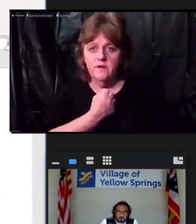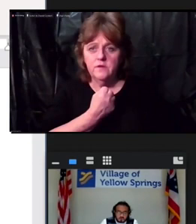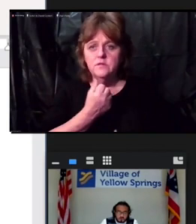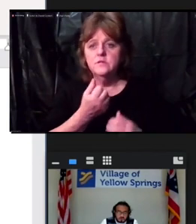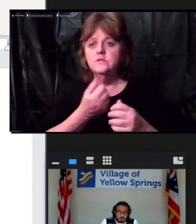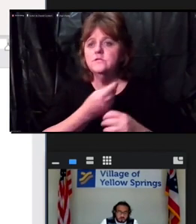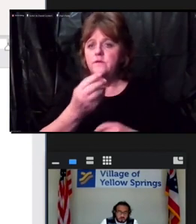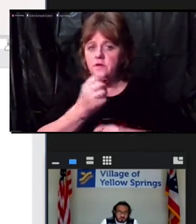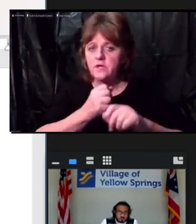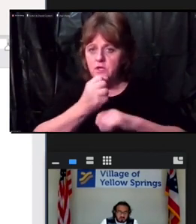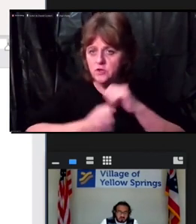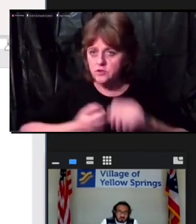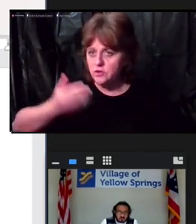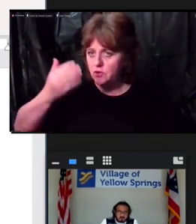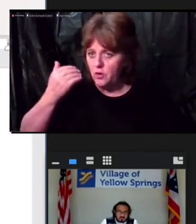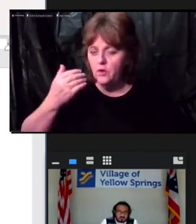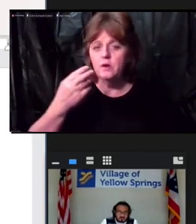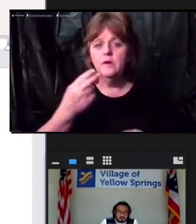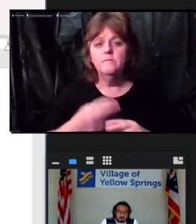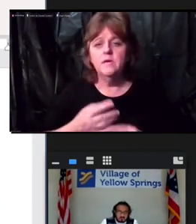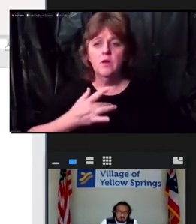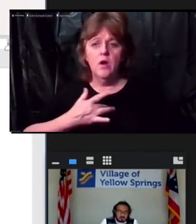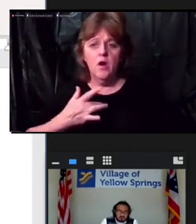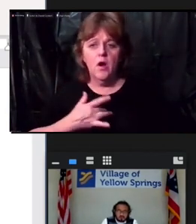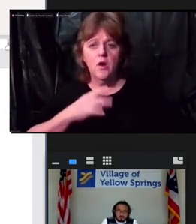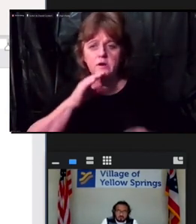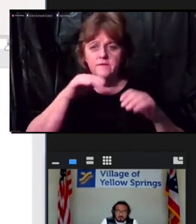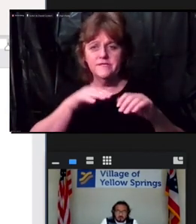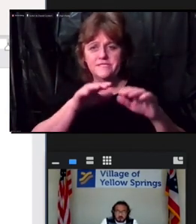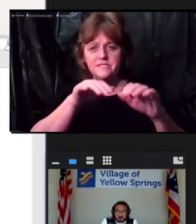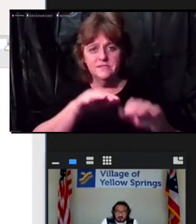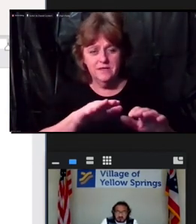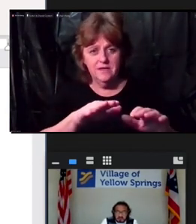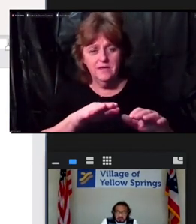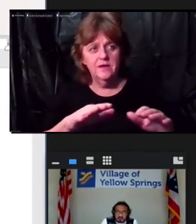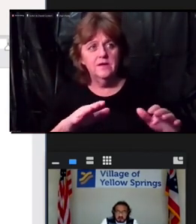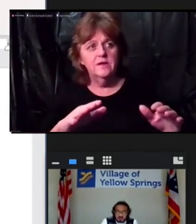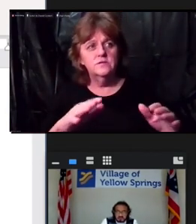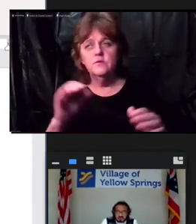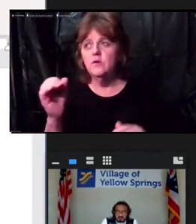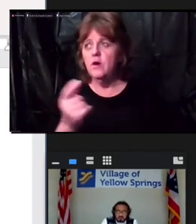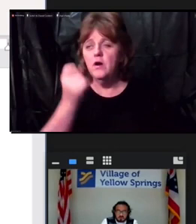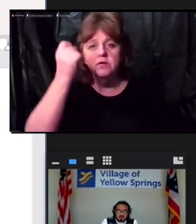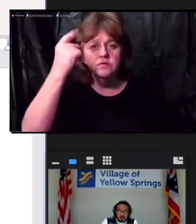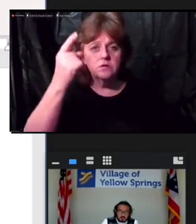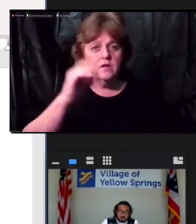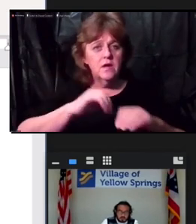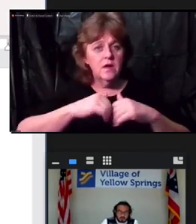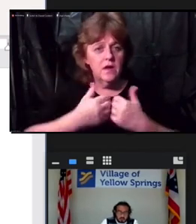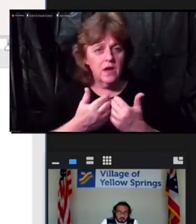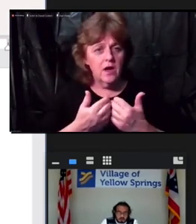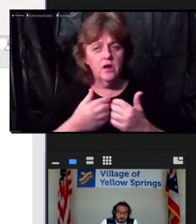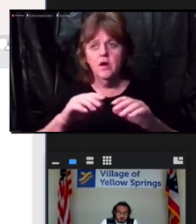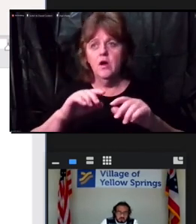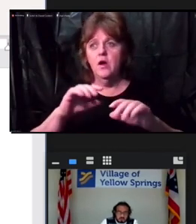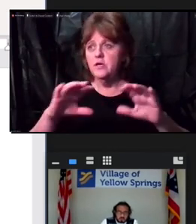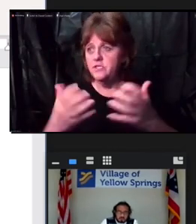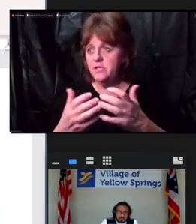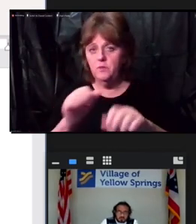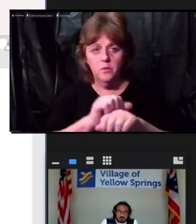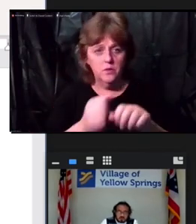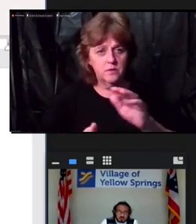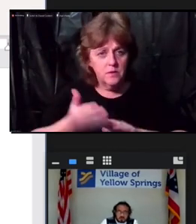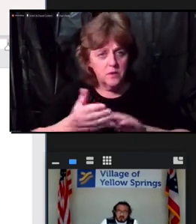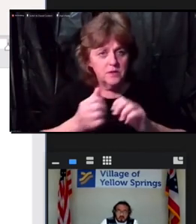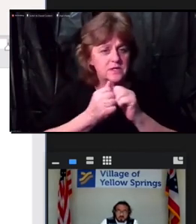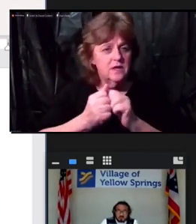That's Coracle, which means heart of the sea, so that we all understand how our team members operate. I believe we all